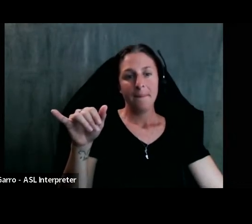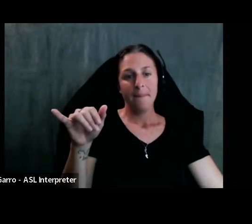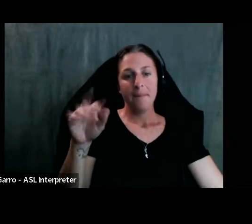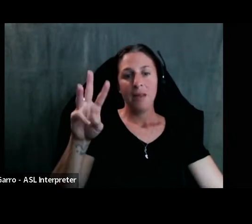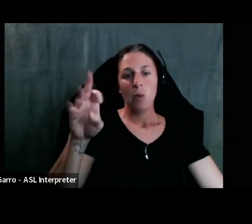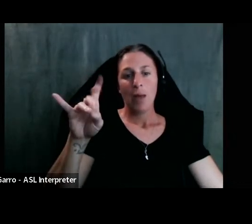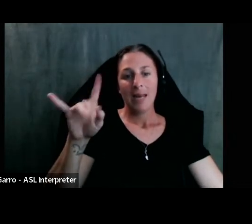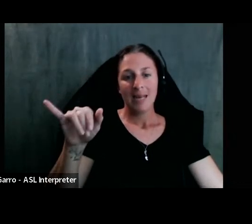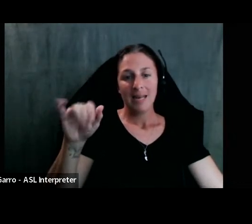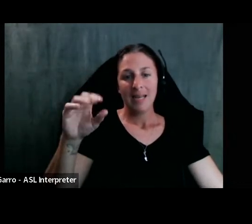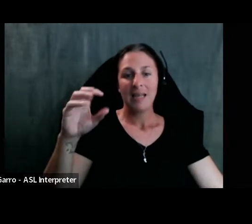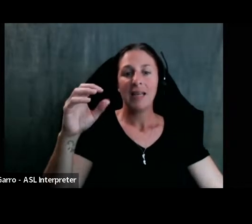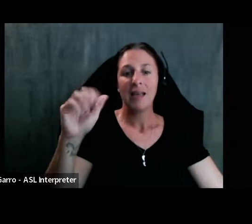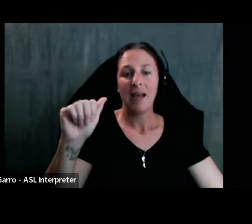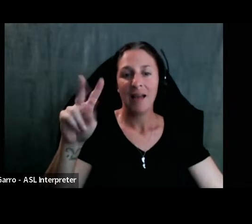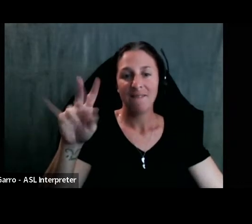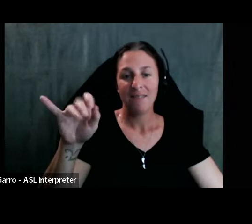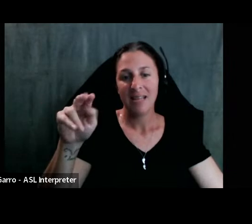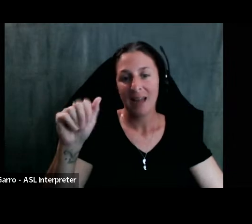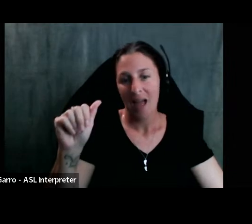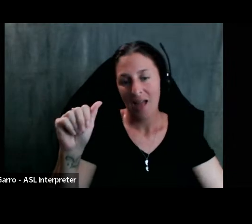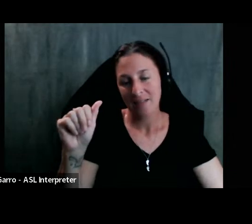Wendy Avina. Yeah.